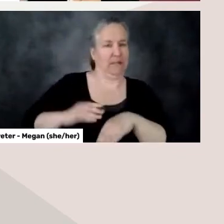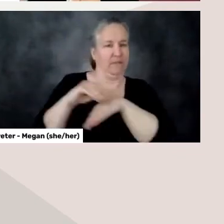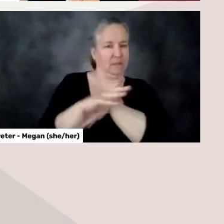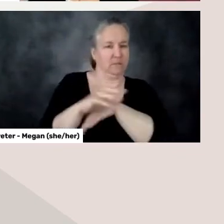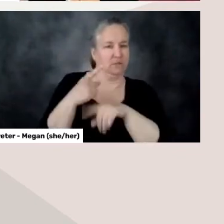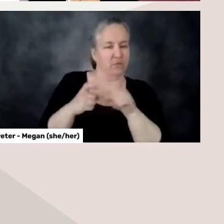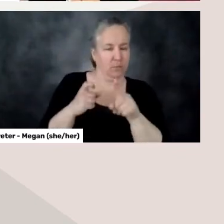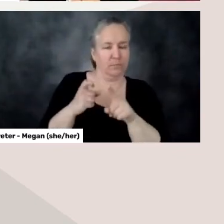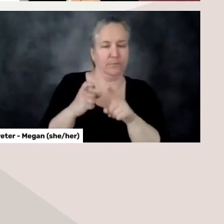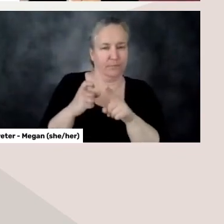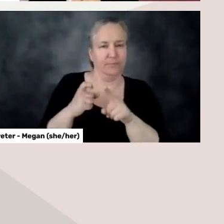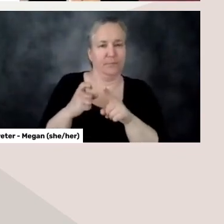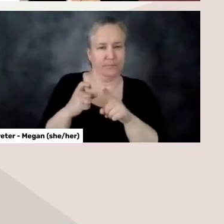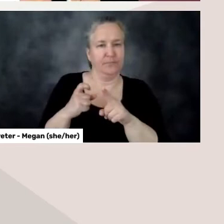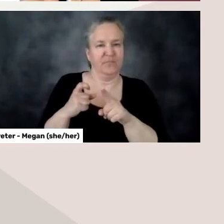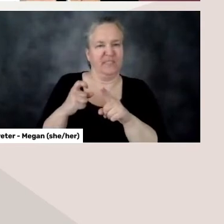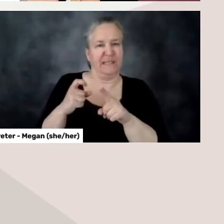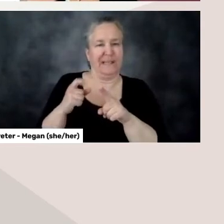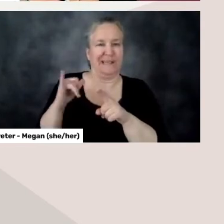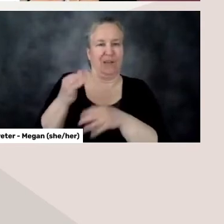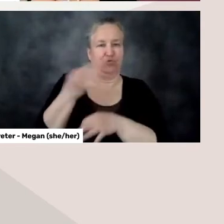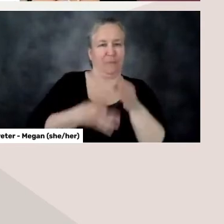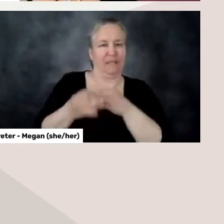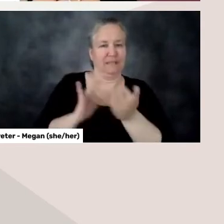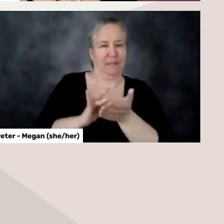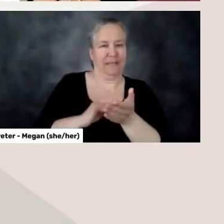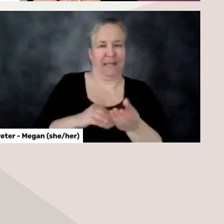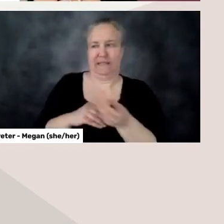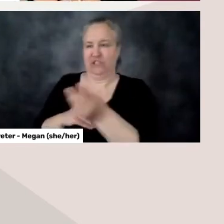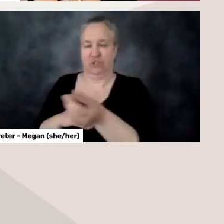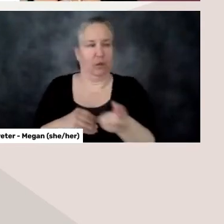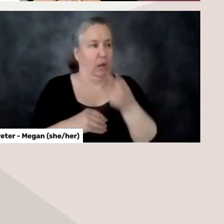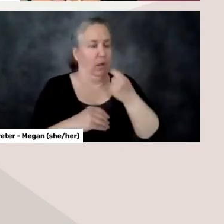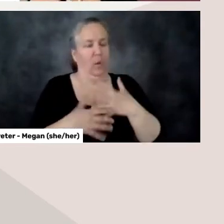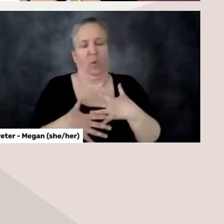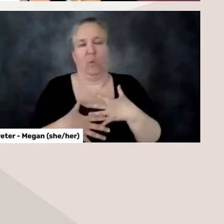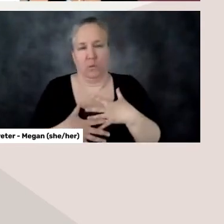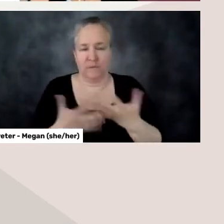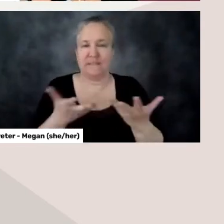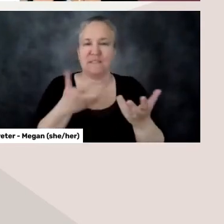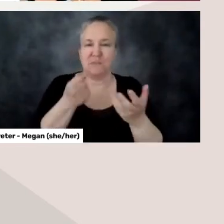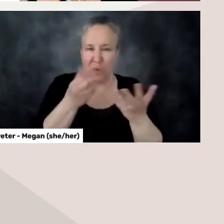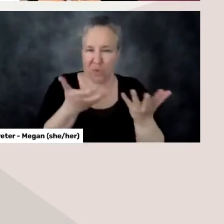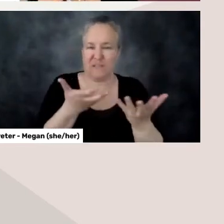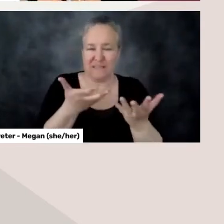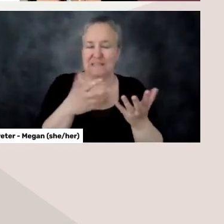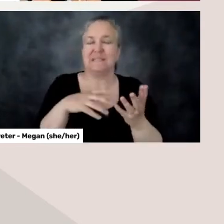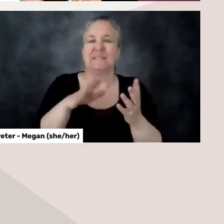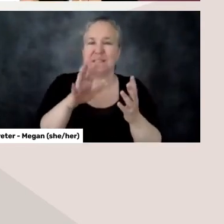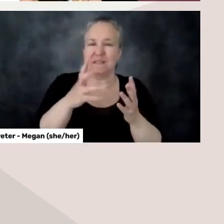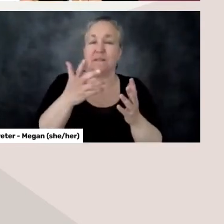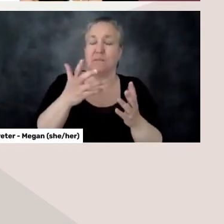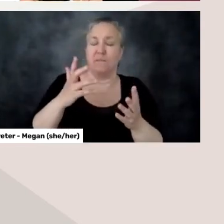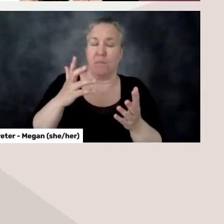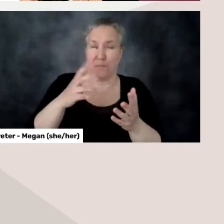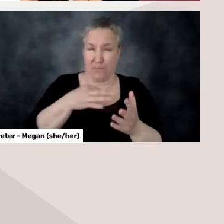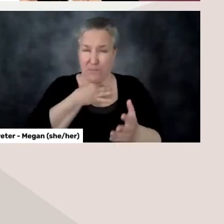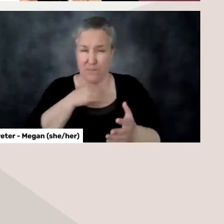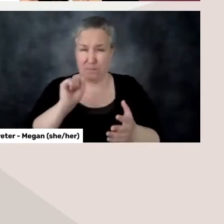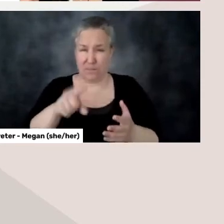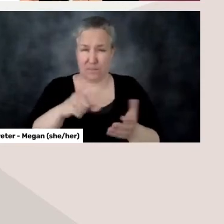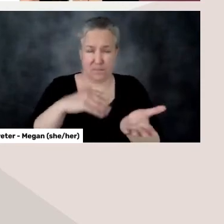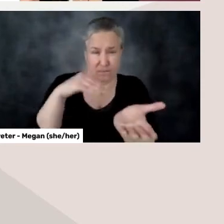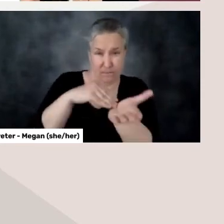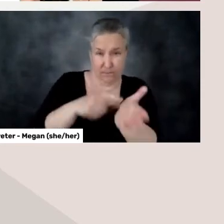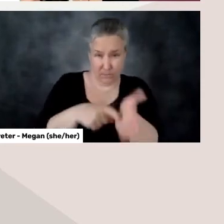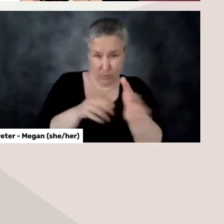from this replaced medication that she's gotten. So are physicians required to explain